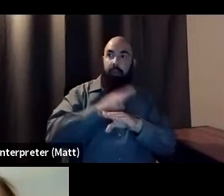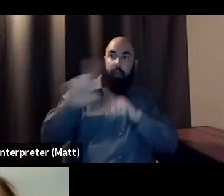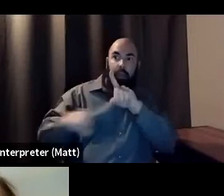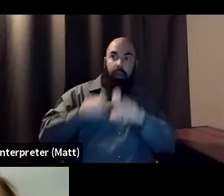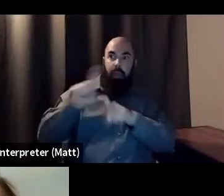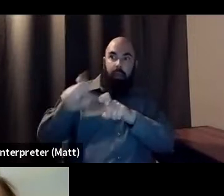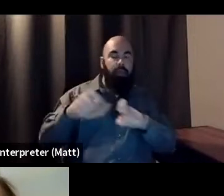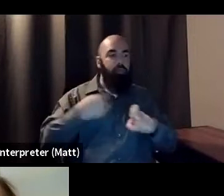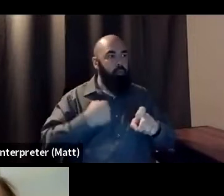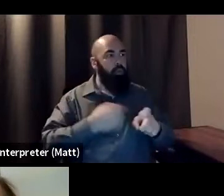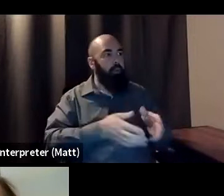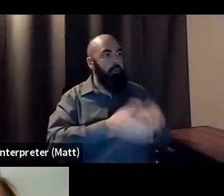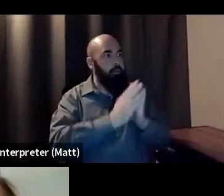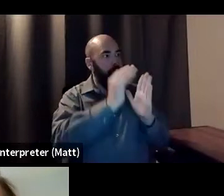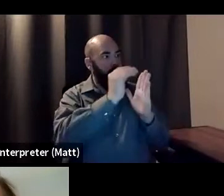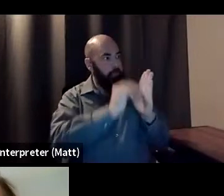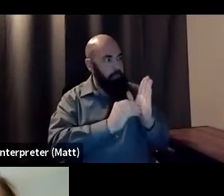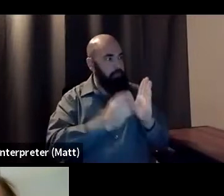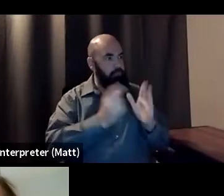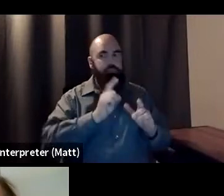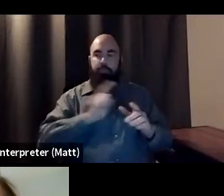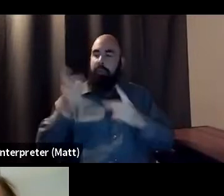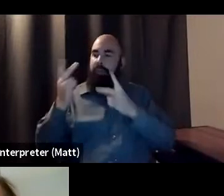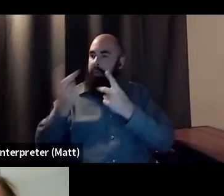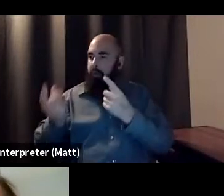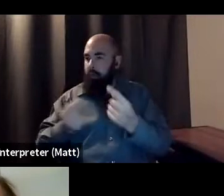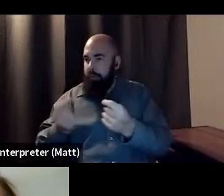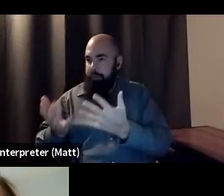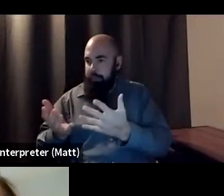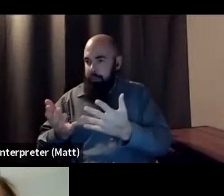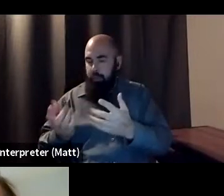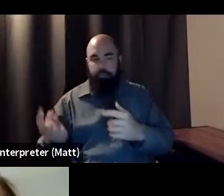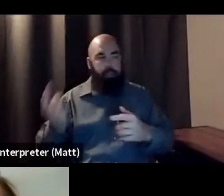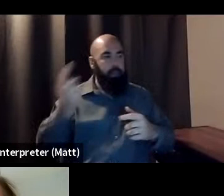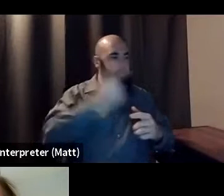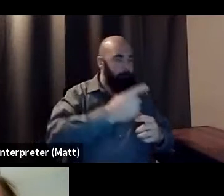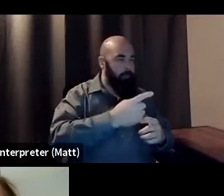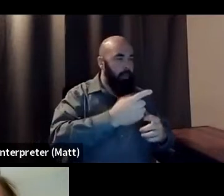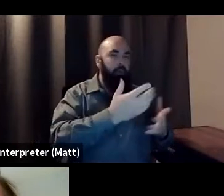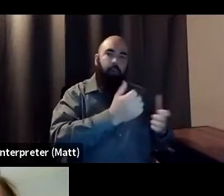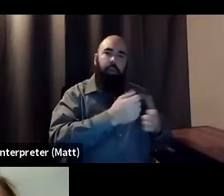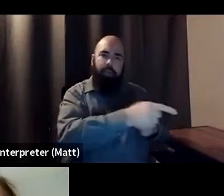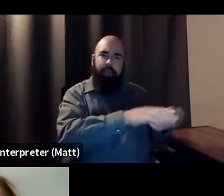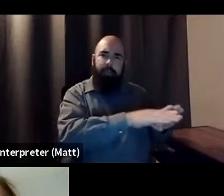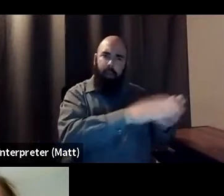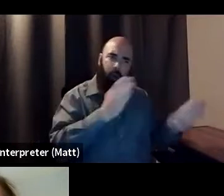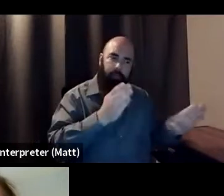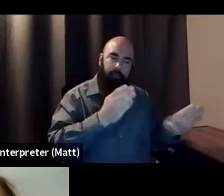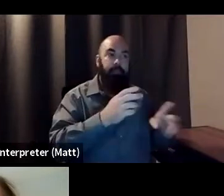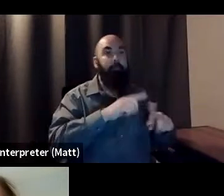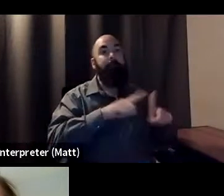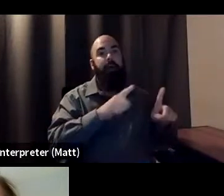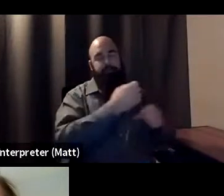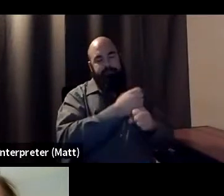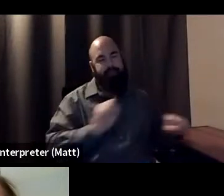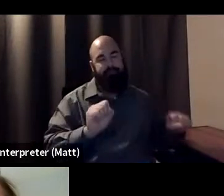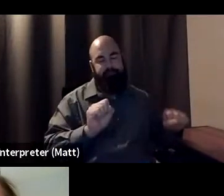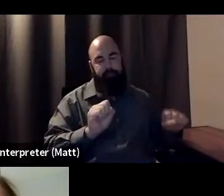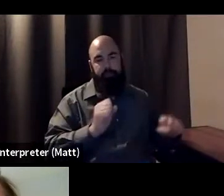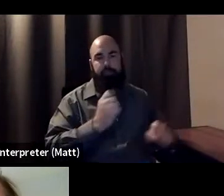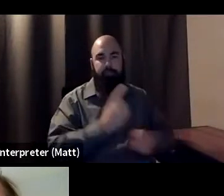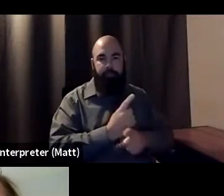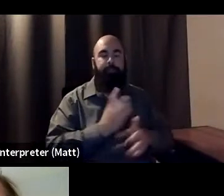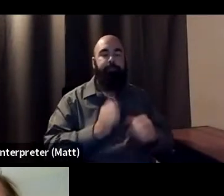can be quarantined and isolated appropriate and businesses can remain as open as safely as possible. Terrific. Thank you,